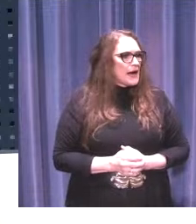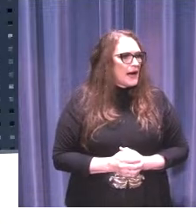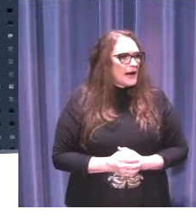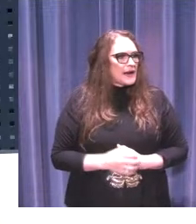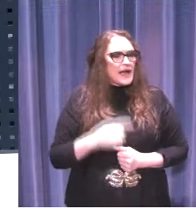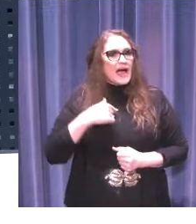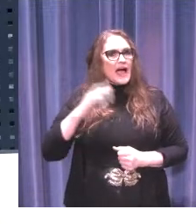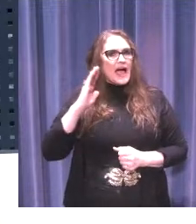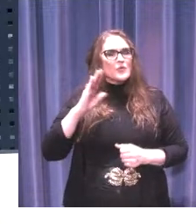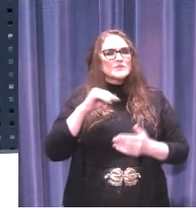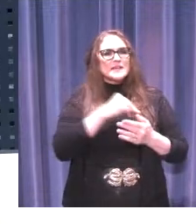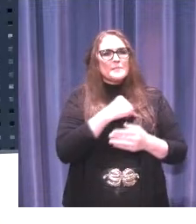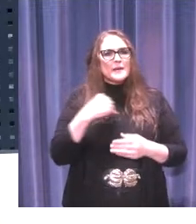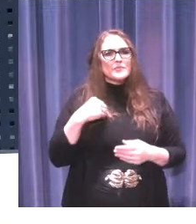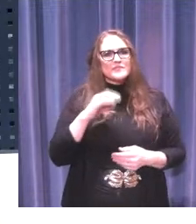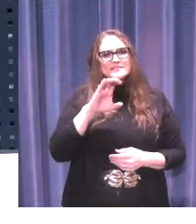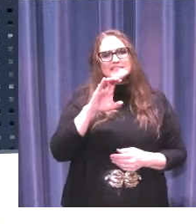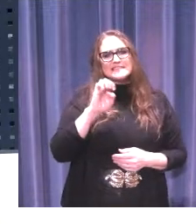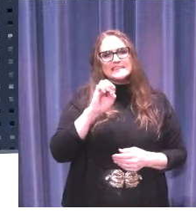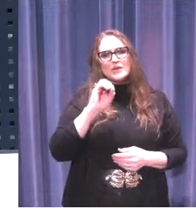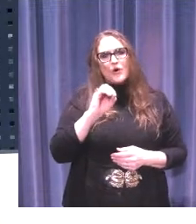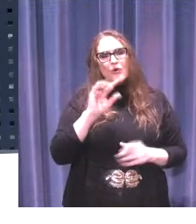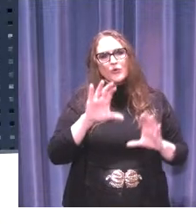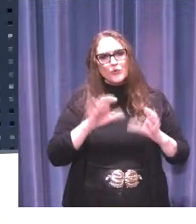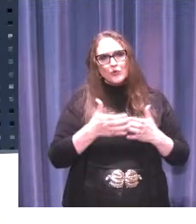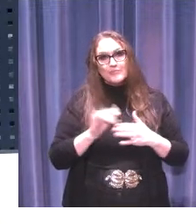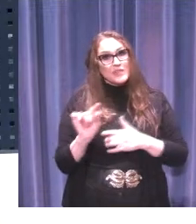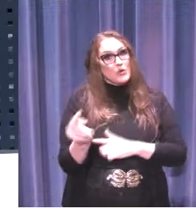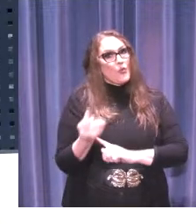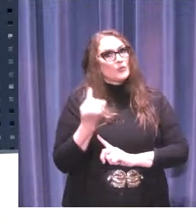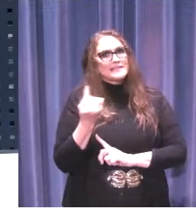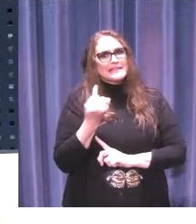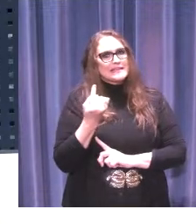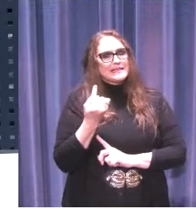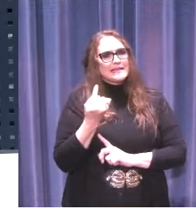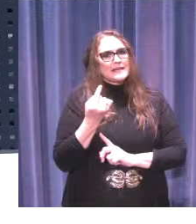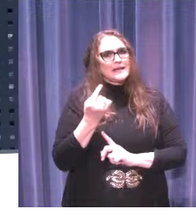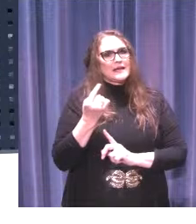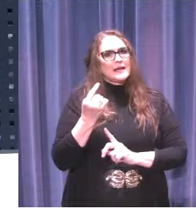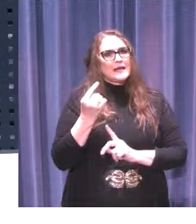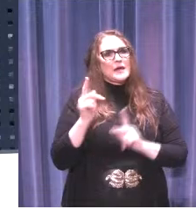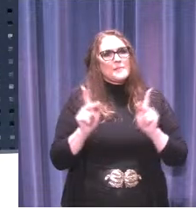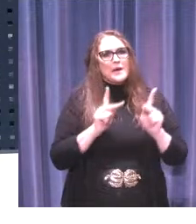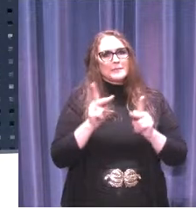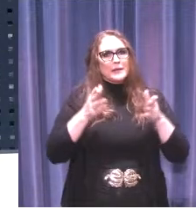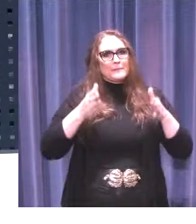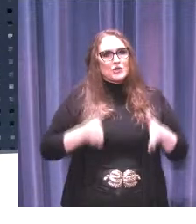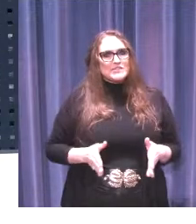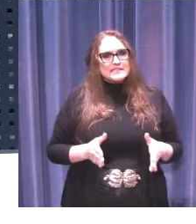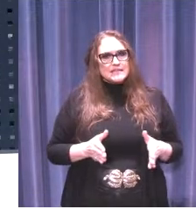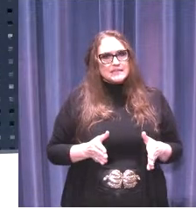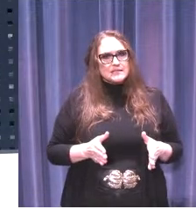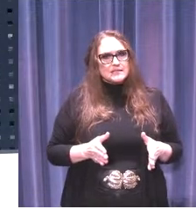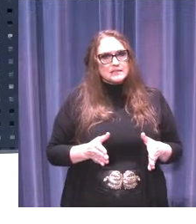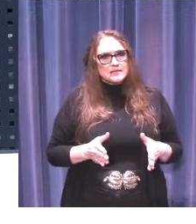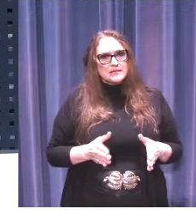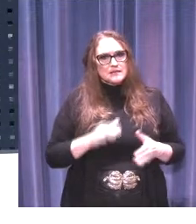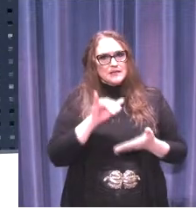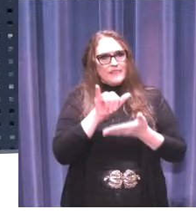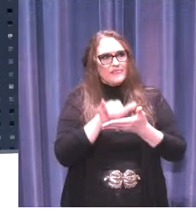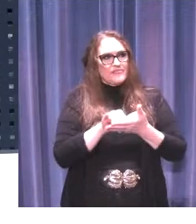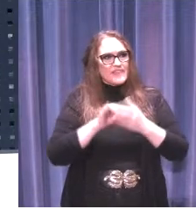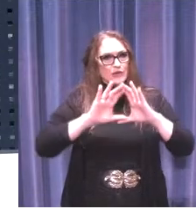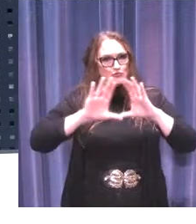was a member of a CEO group. I was the only public person in